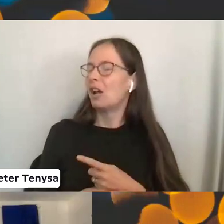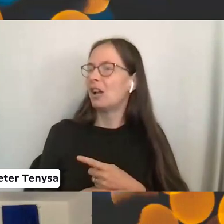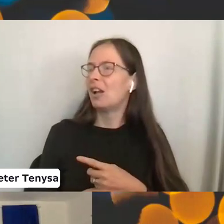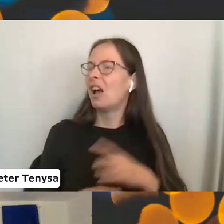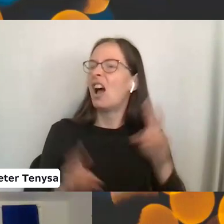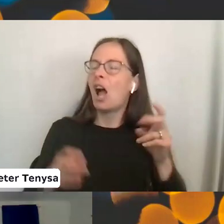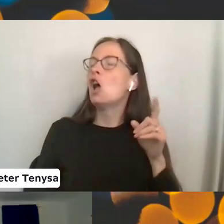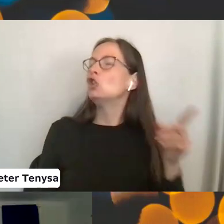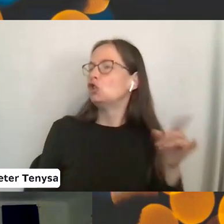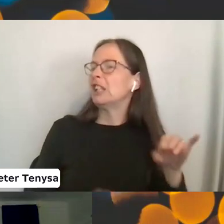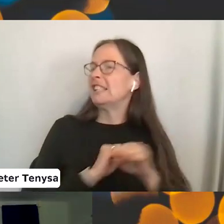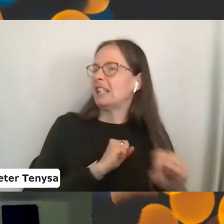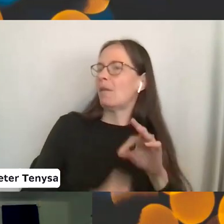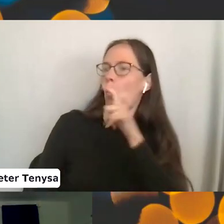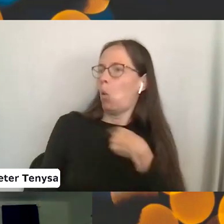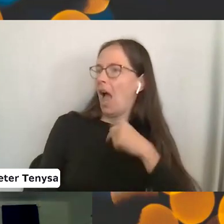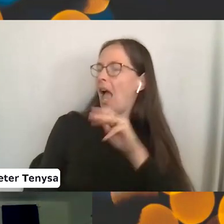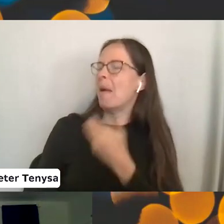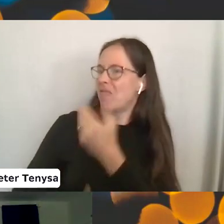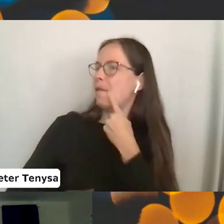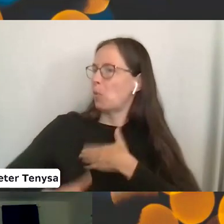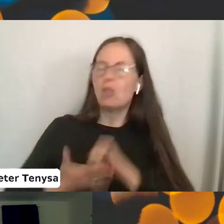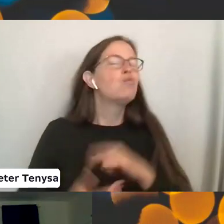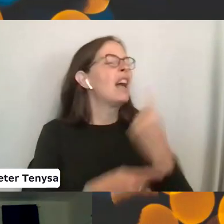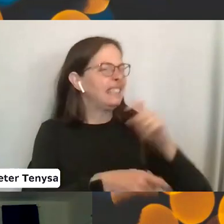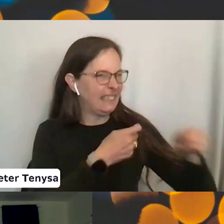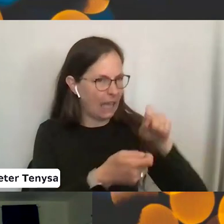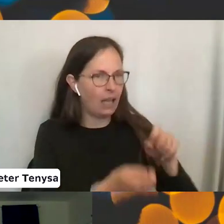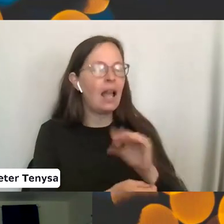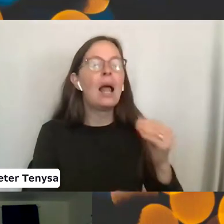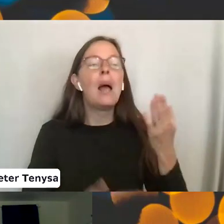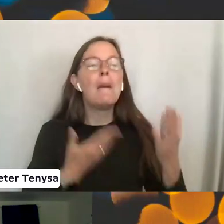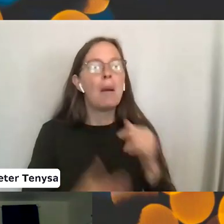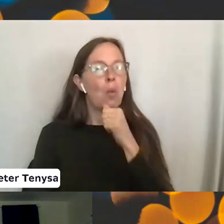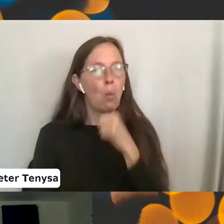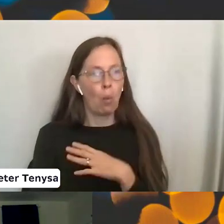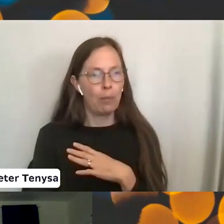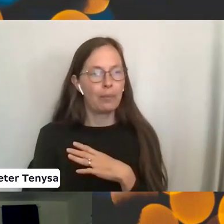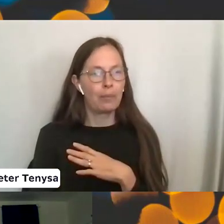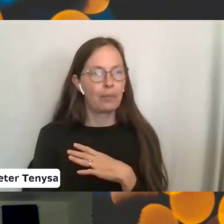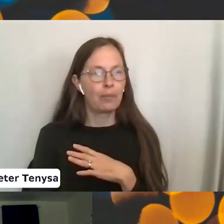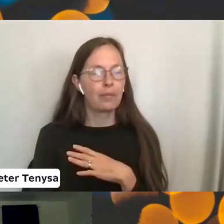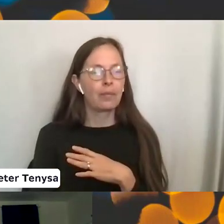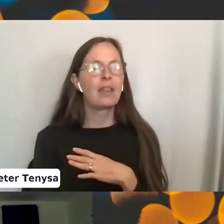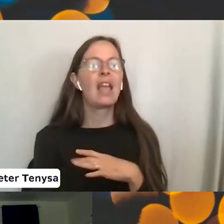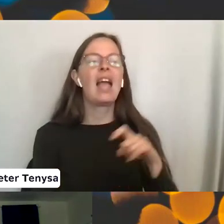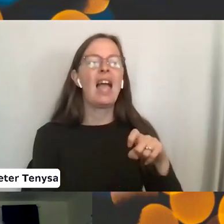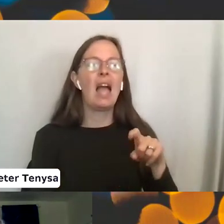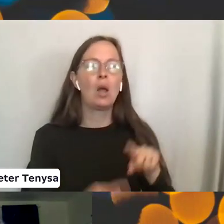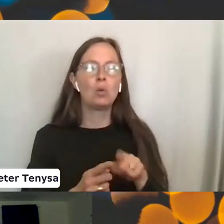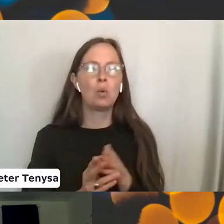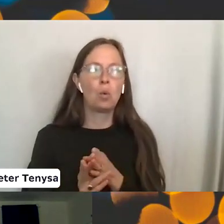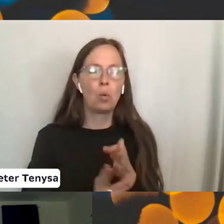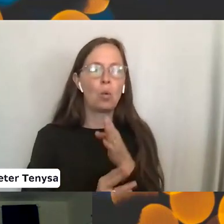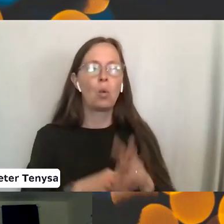am. Thank you for appreciating that. Exactly. And then maybe even a woman who maybe had to move through the world in a similar way that I